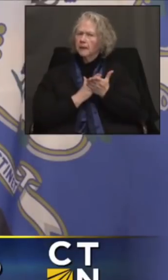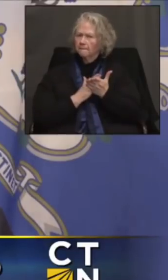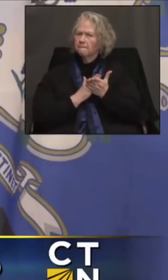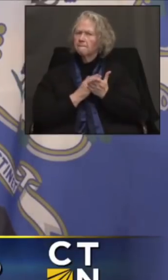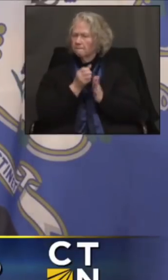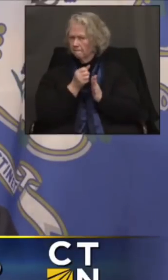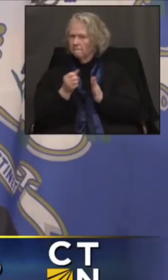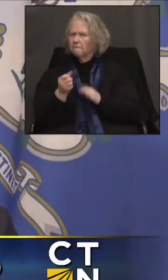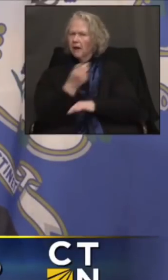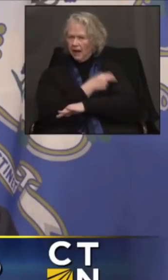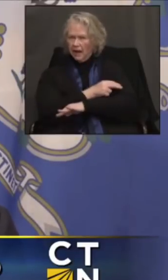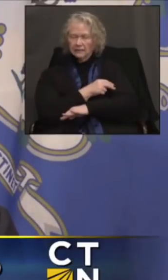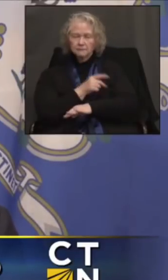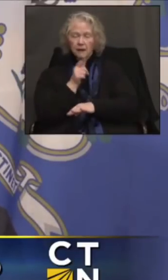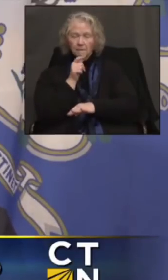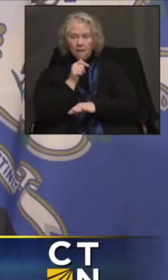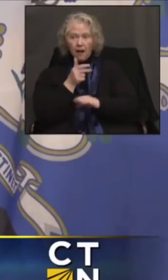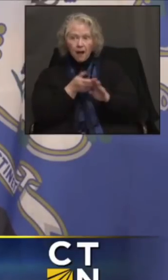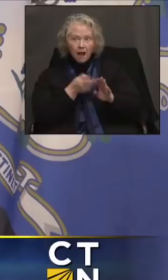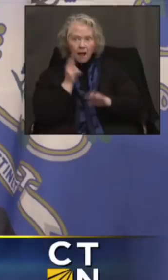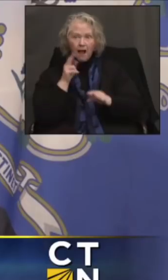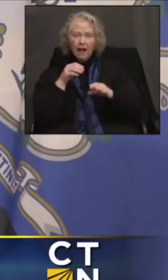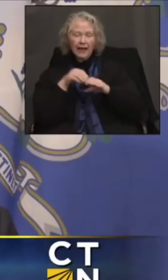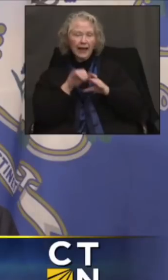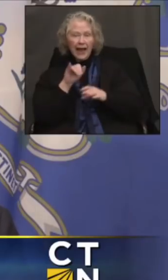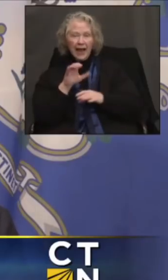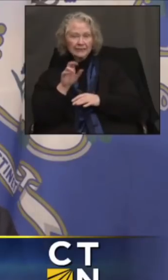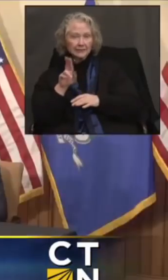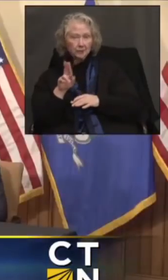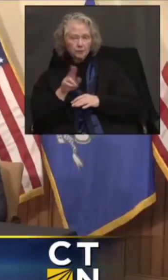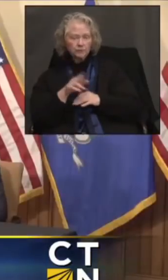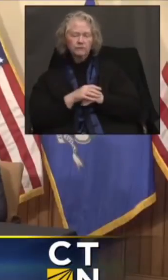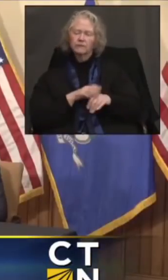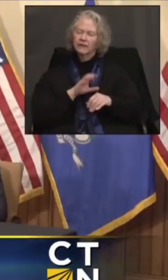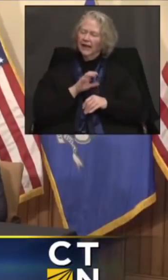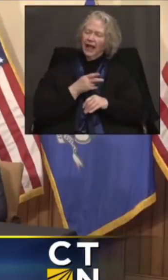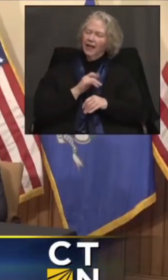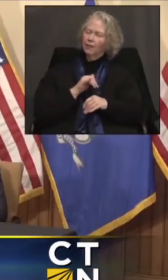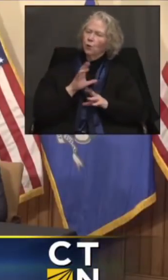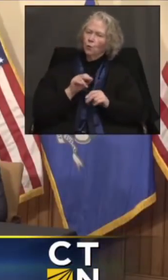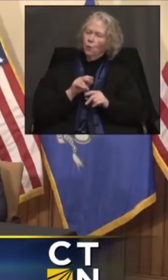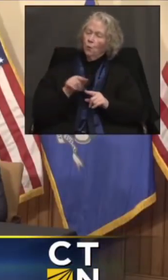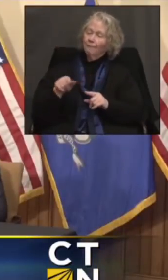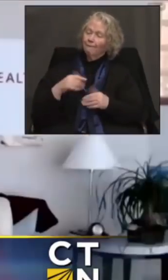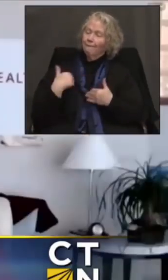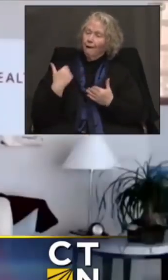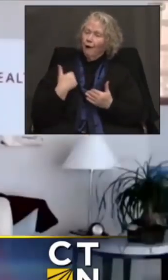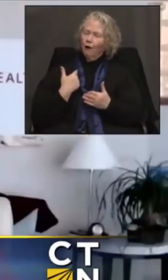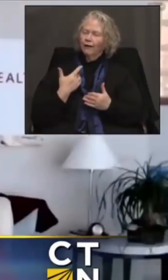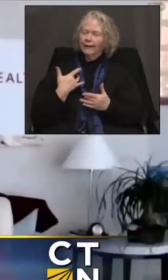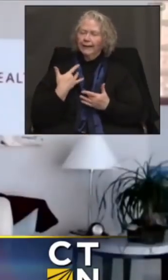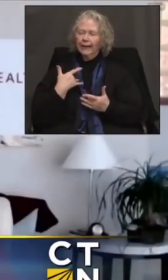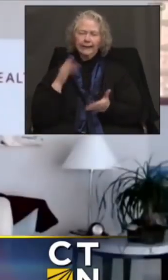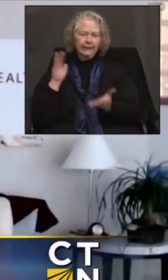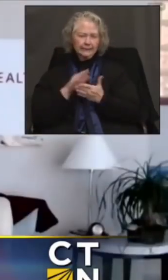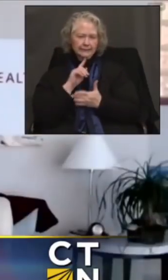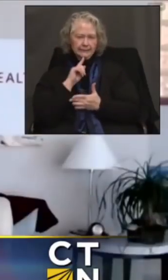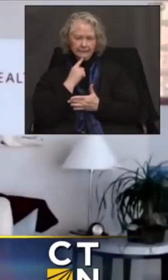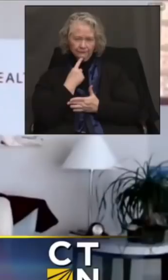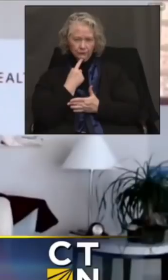not nearly the demand on ICUs. But what do you see? Amount of hospitalizations. Those age groups tend to do much better. As you know,